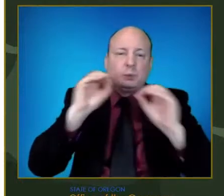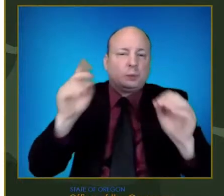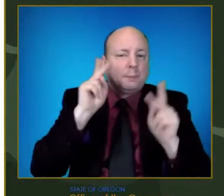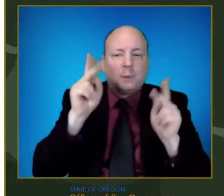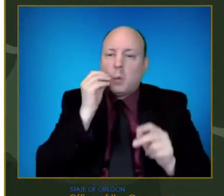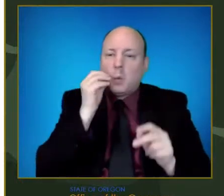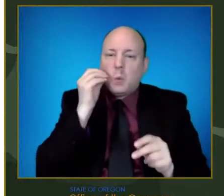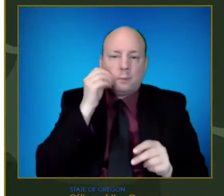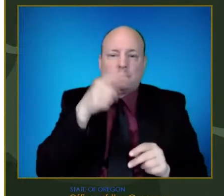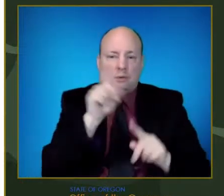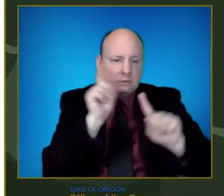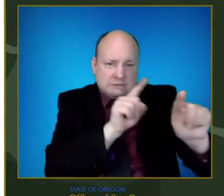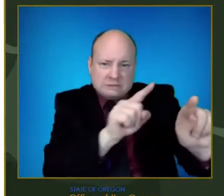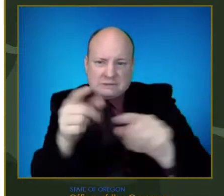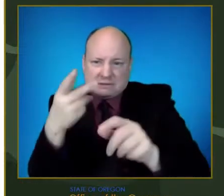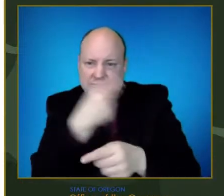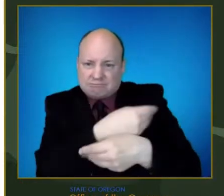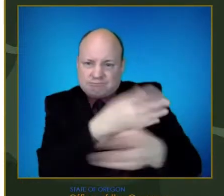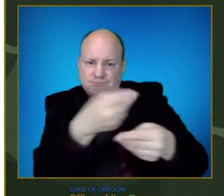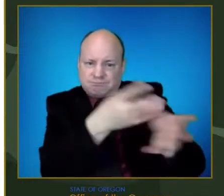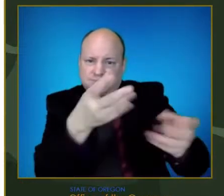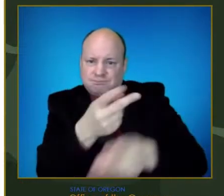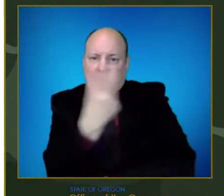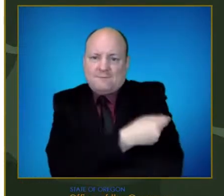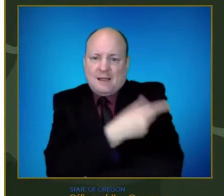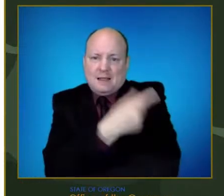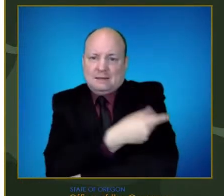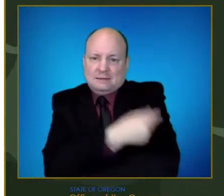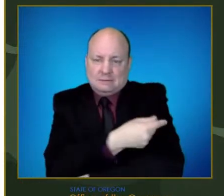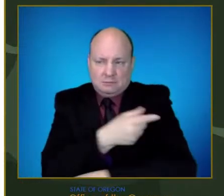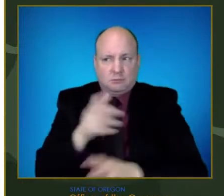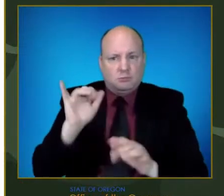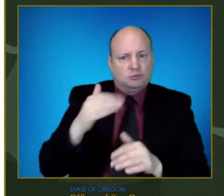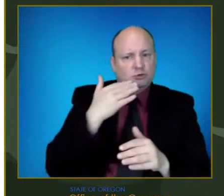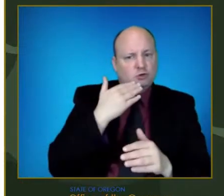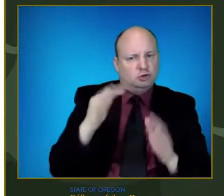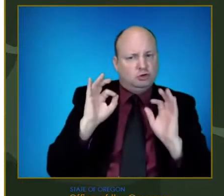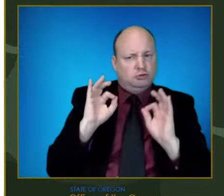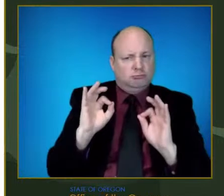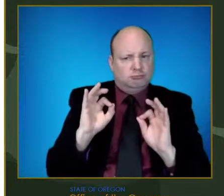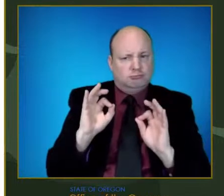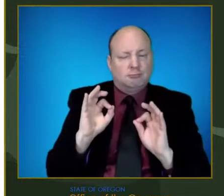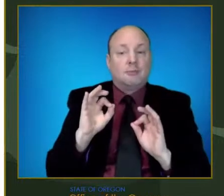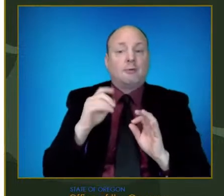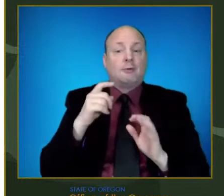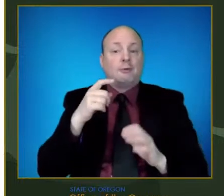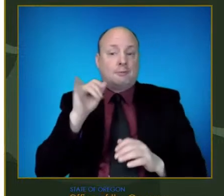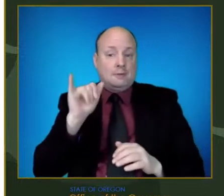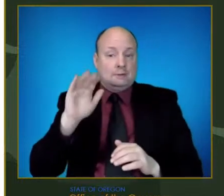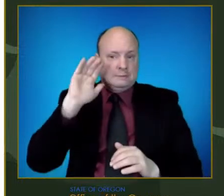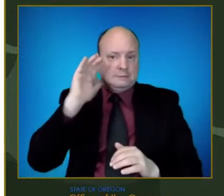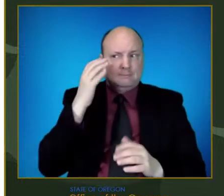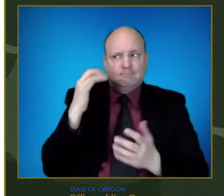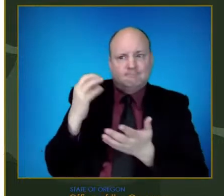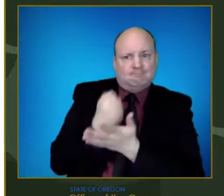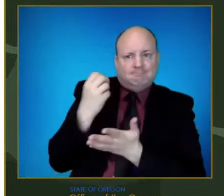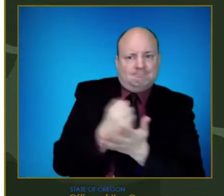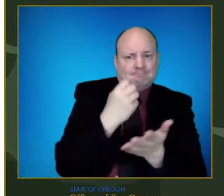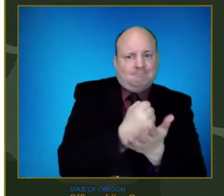might not otherwise have been immunized. Her experience taught her that she'd need to take advantage of these kinds of moments to gain the best